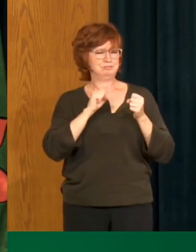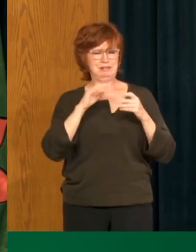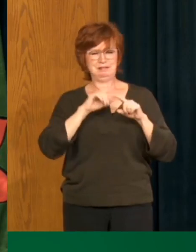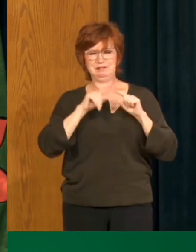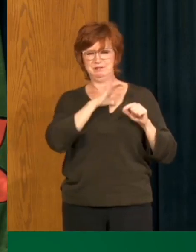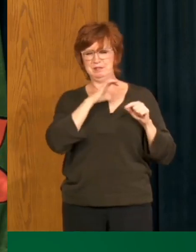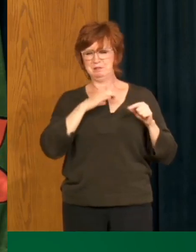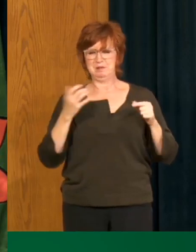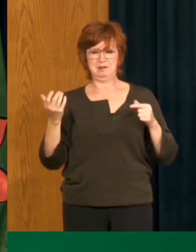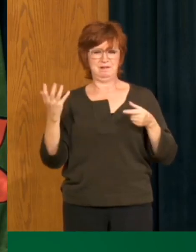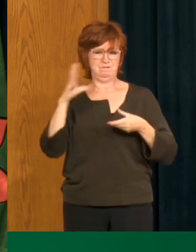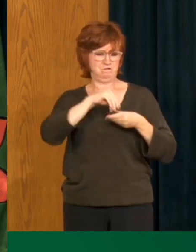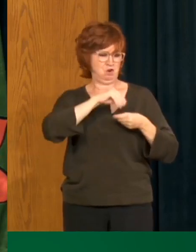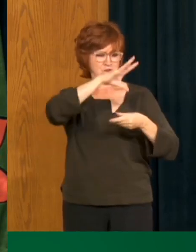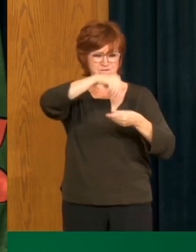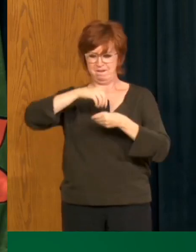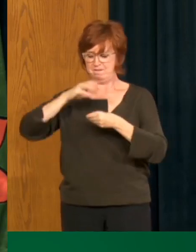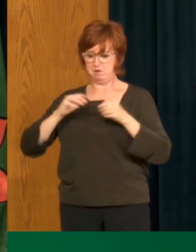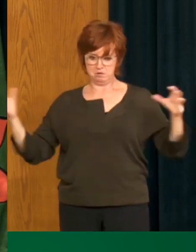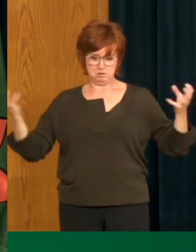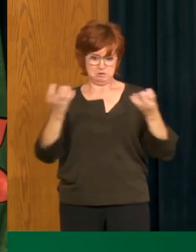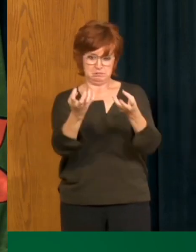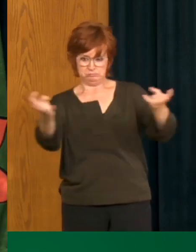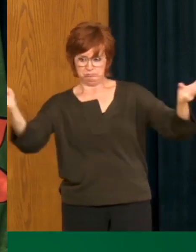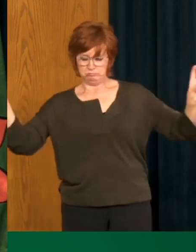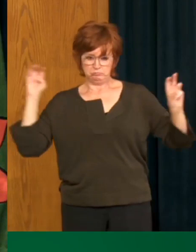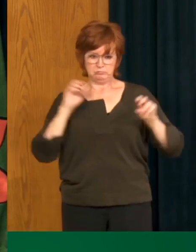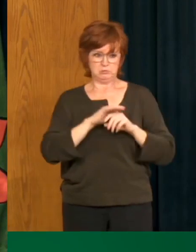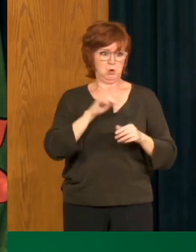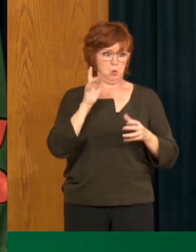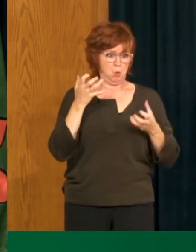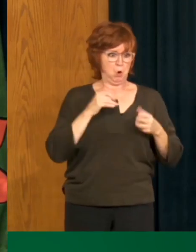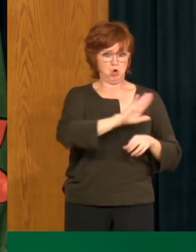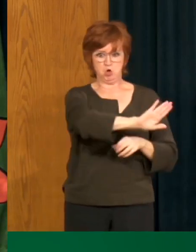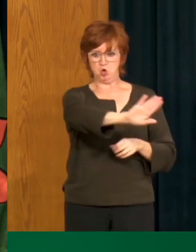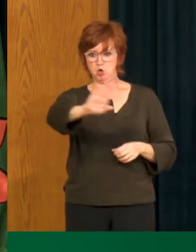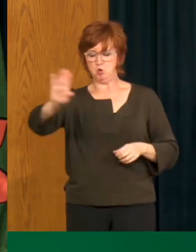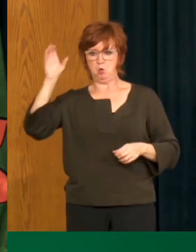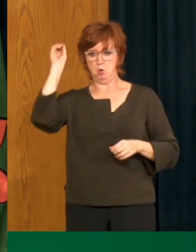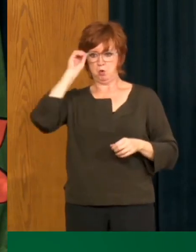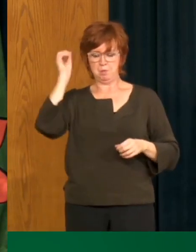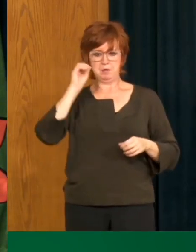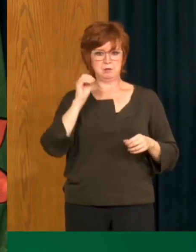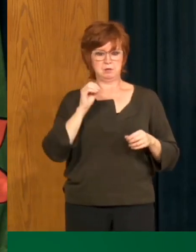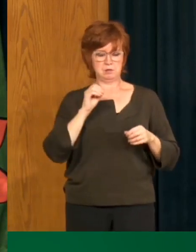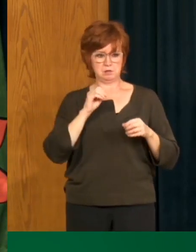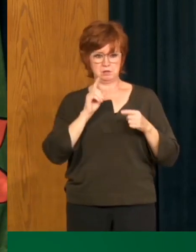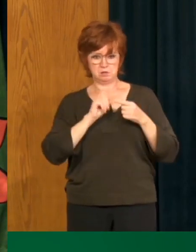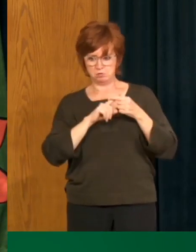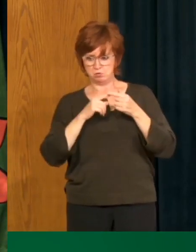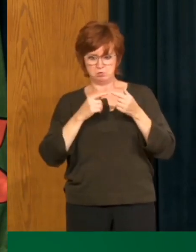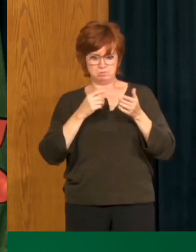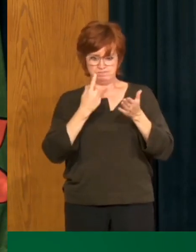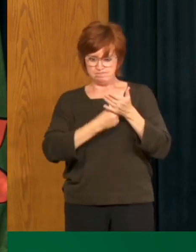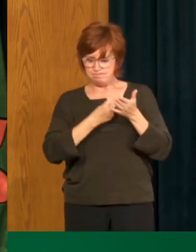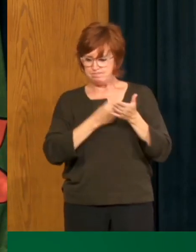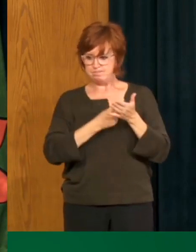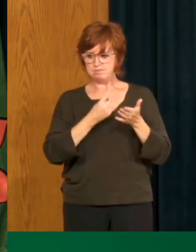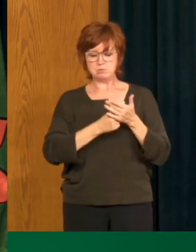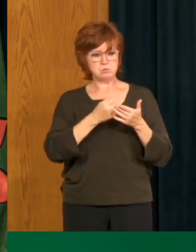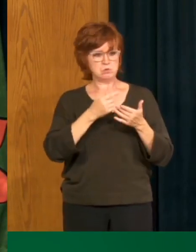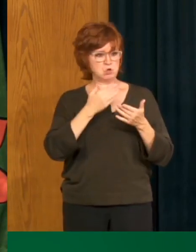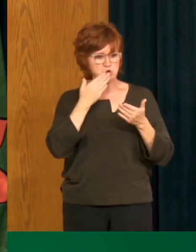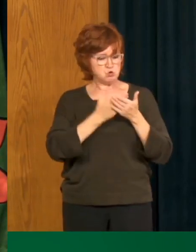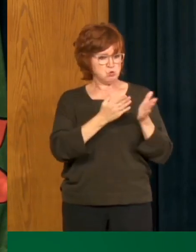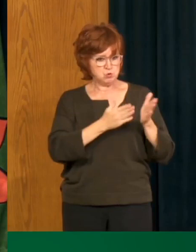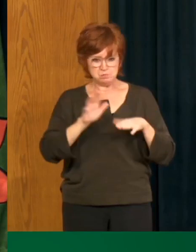on those policies and procedures that the boards of education have in place. So this has been a very strategic and methodical